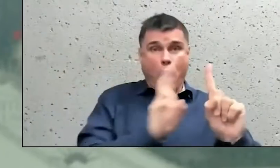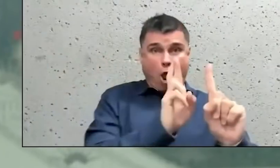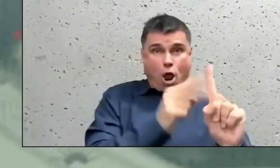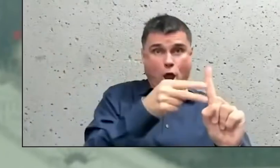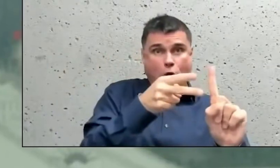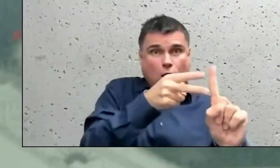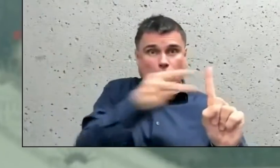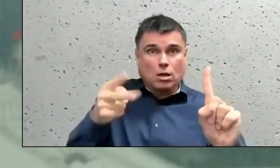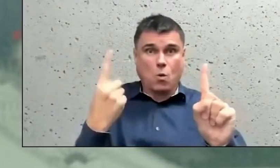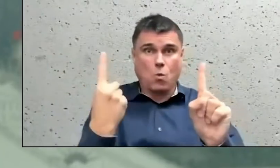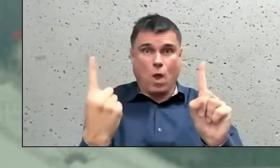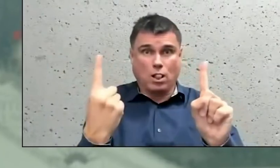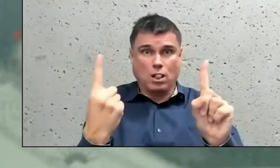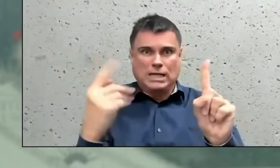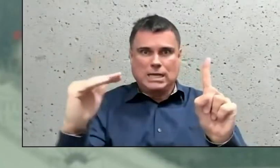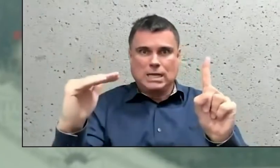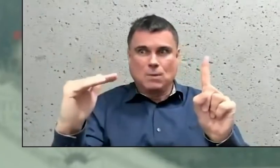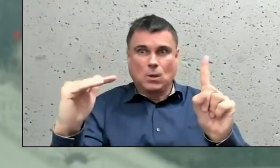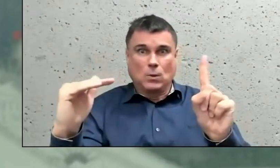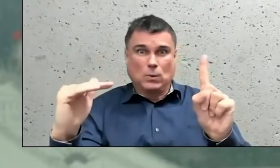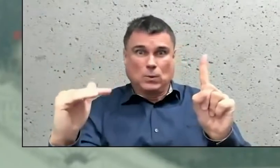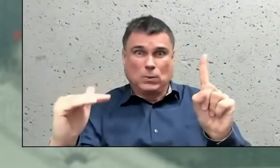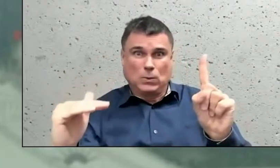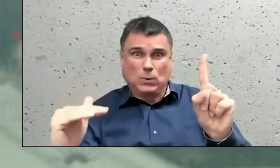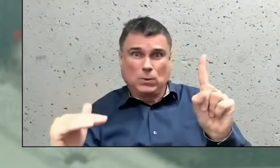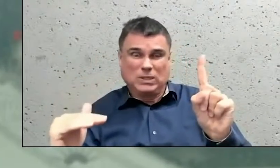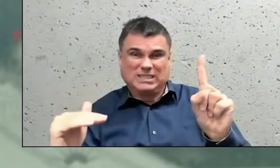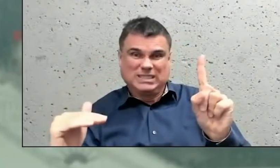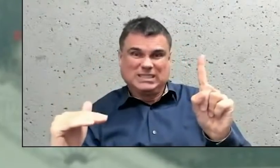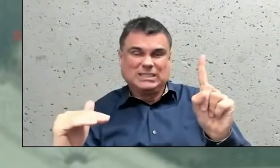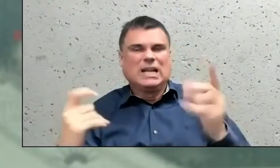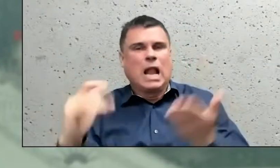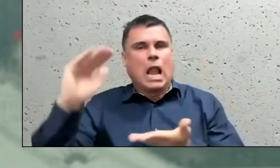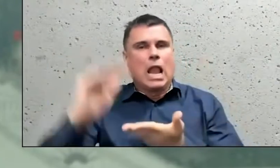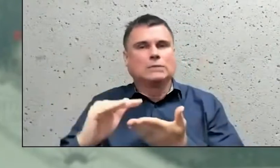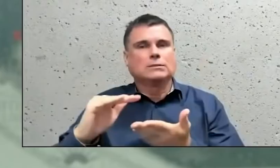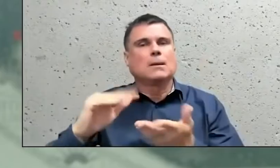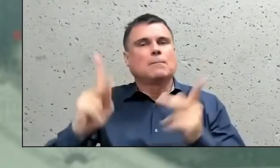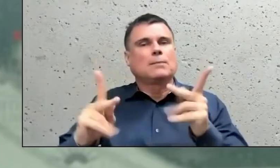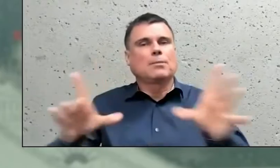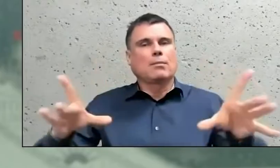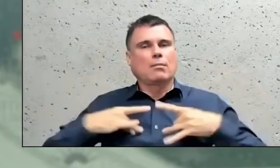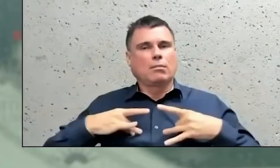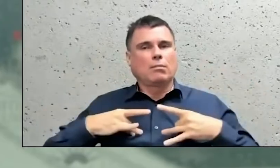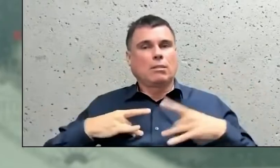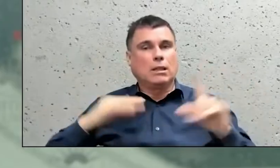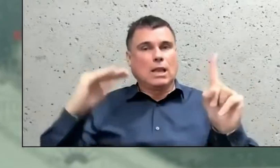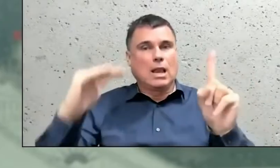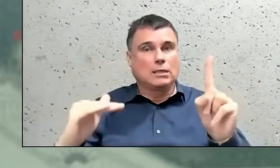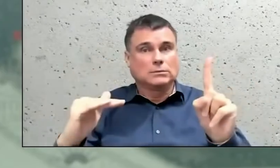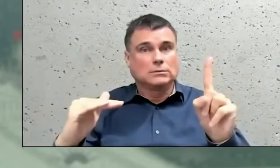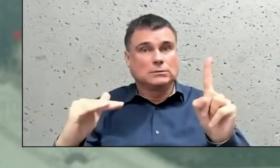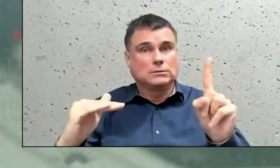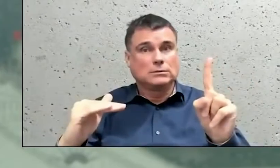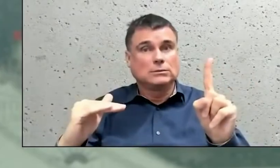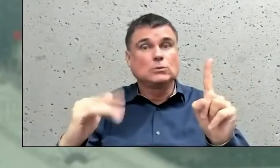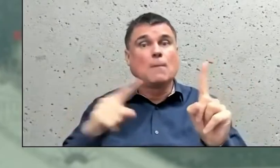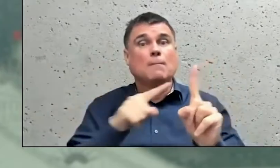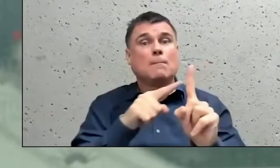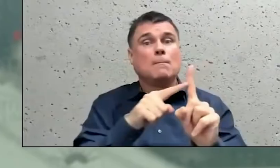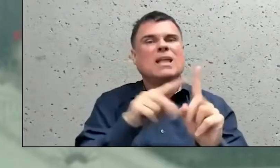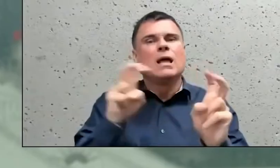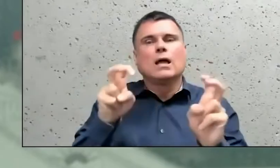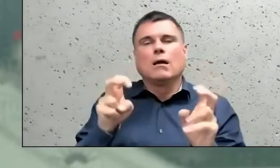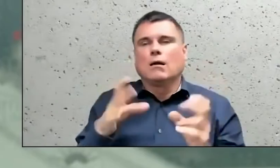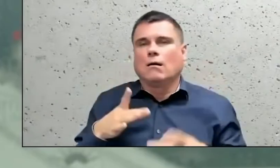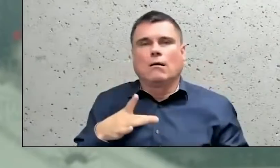1. This means the virus is spreading to fewer people. And this can be attributed to the fact that we